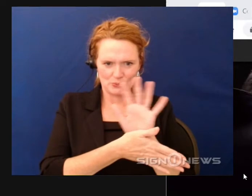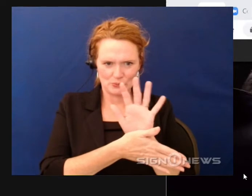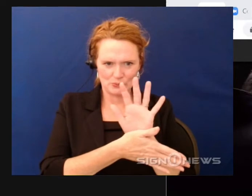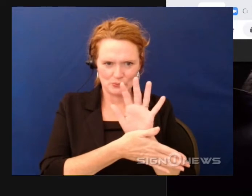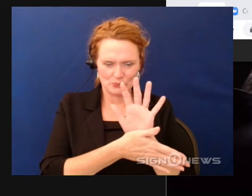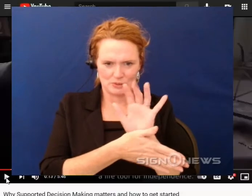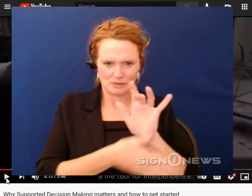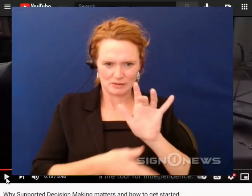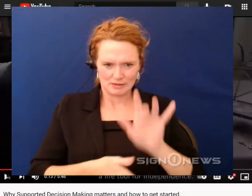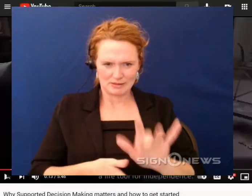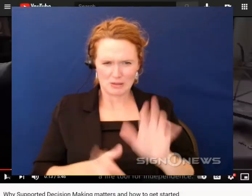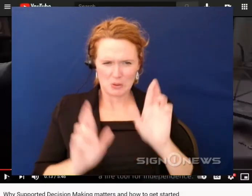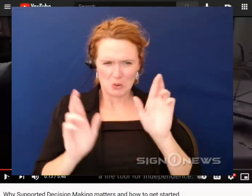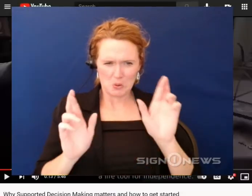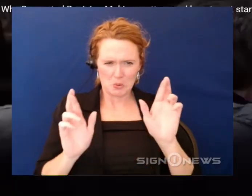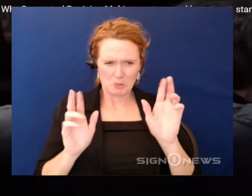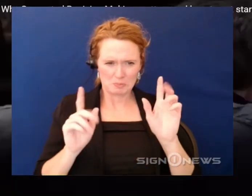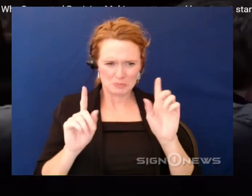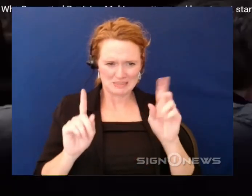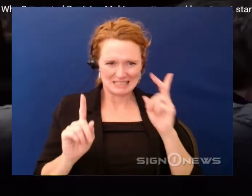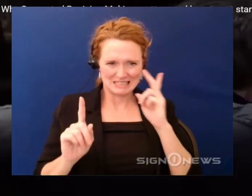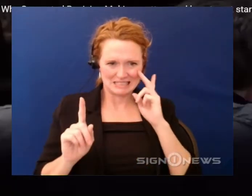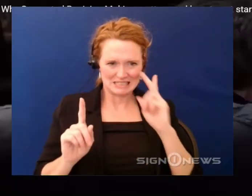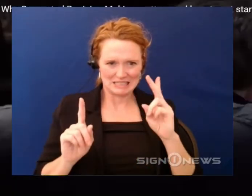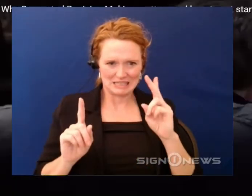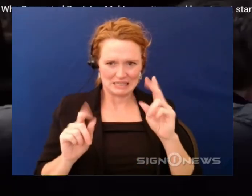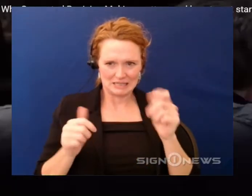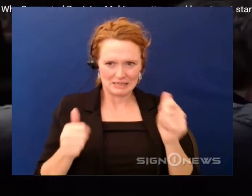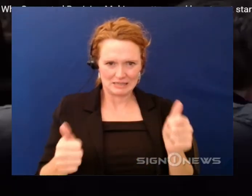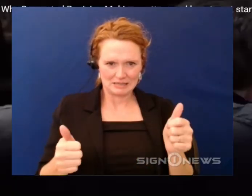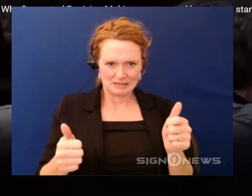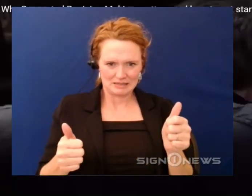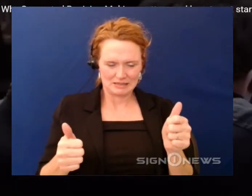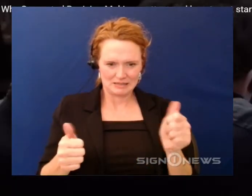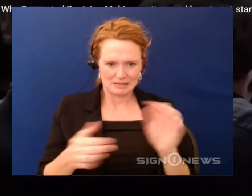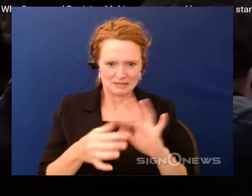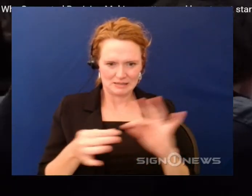All right, hopefully everyone can hear this.